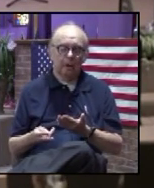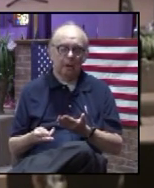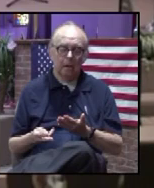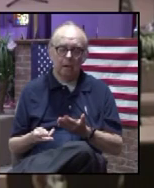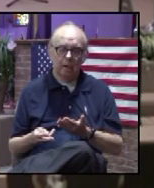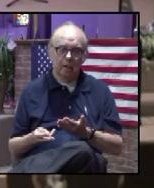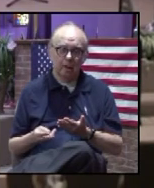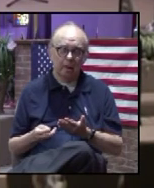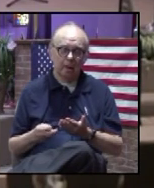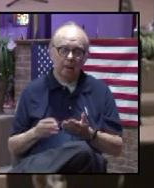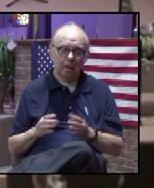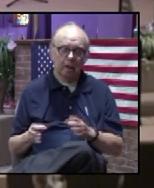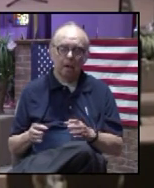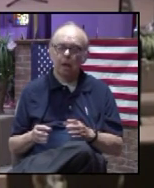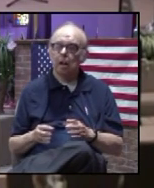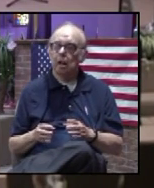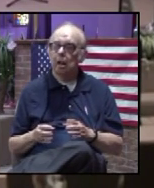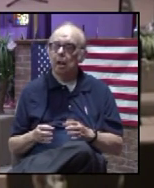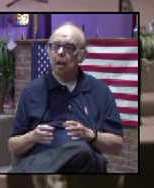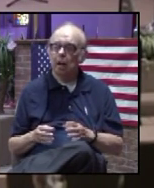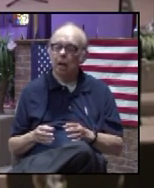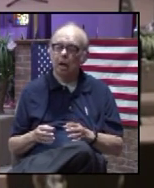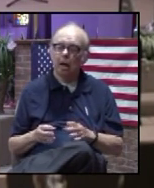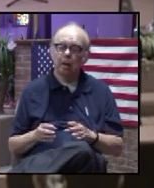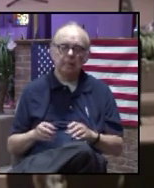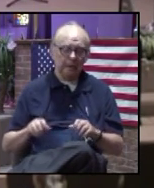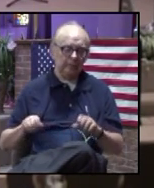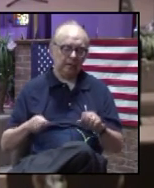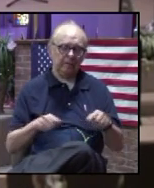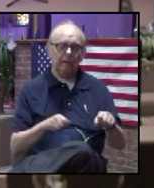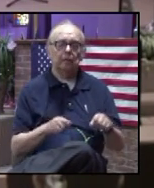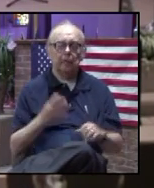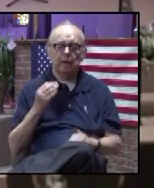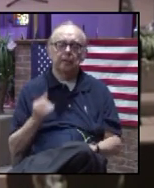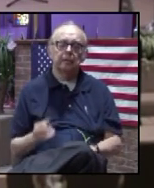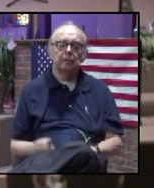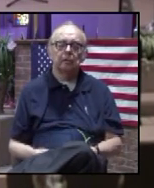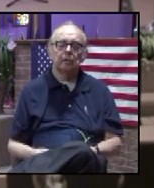and do the tightening it up. Why?